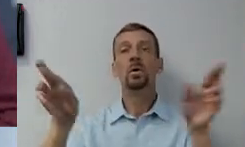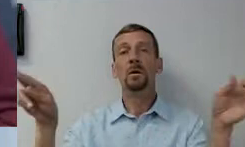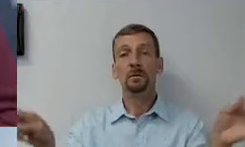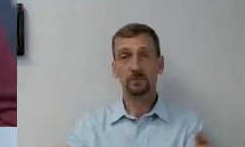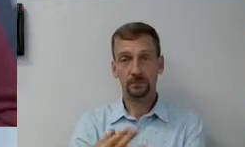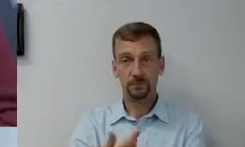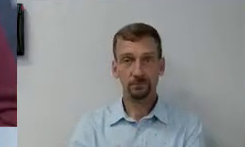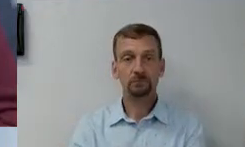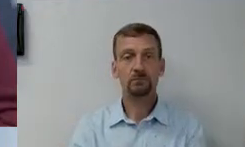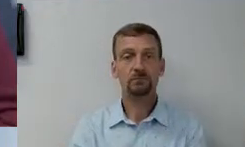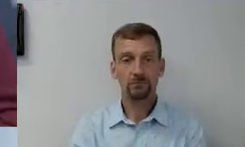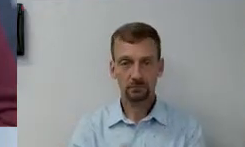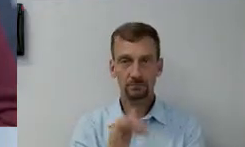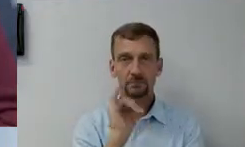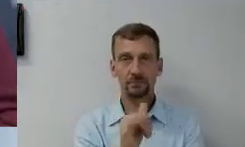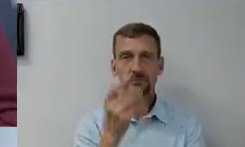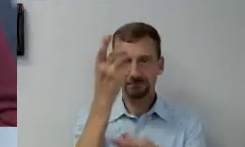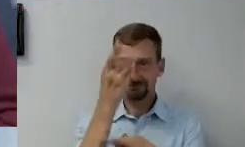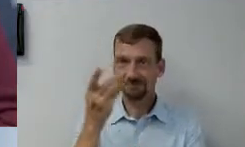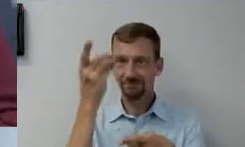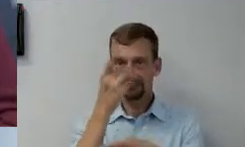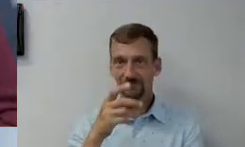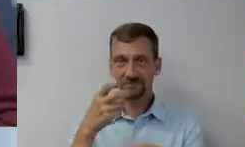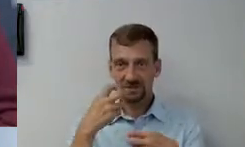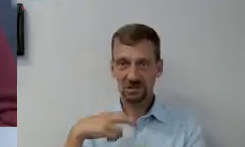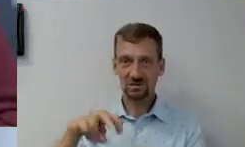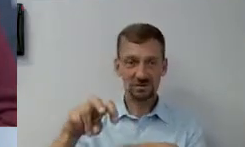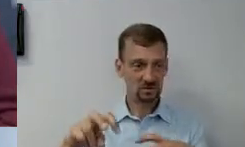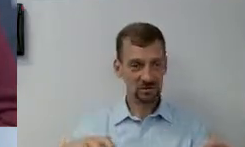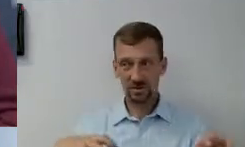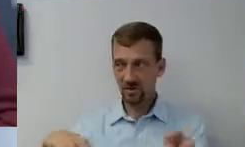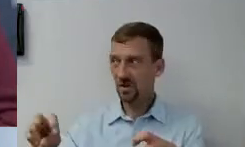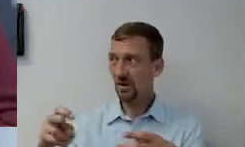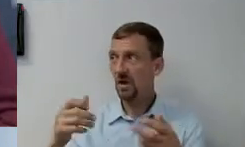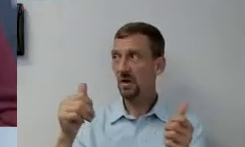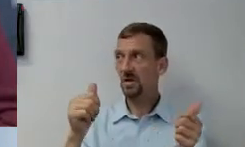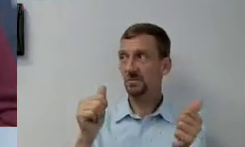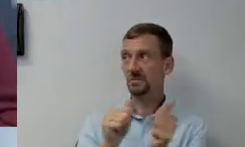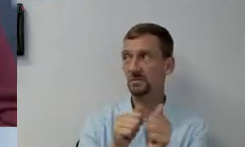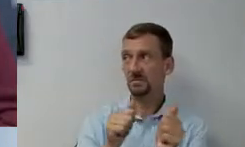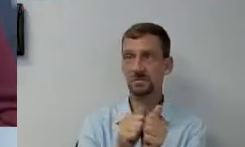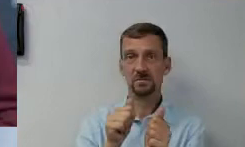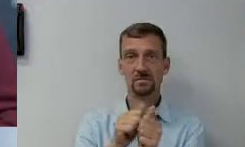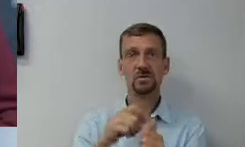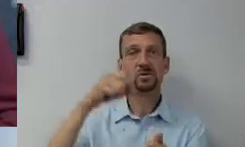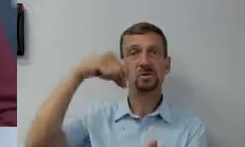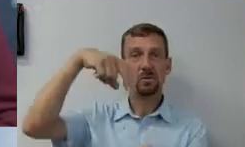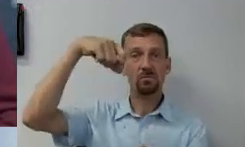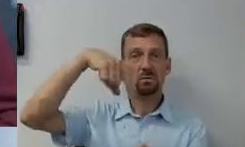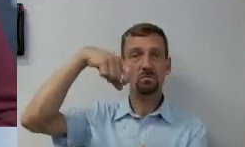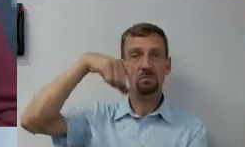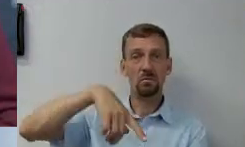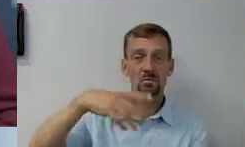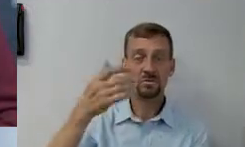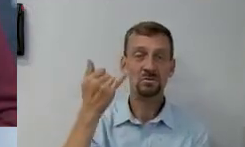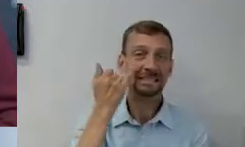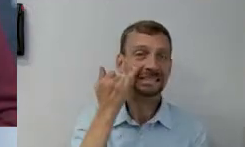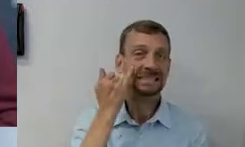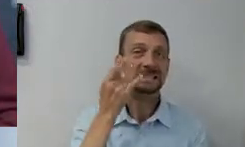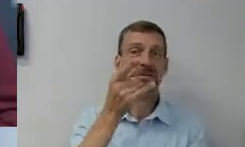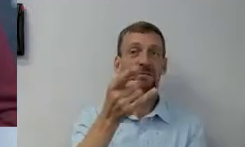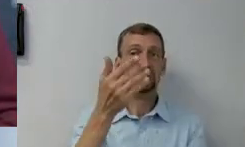and again, this disease is primarily transmitted by micro droplets and stuff. You want